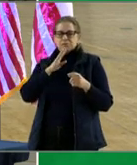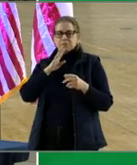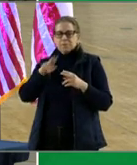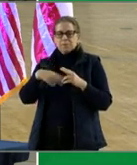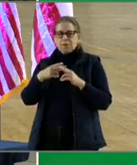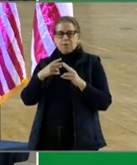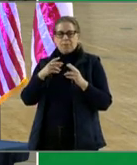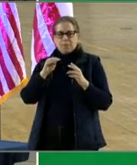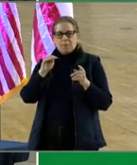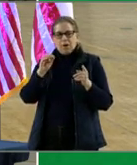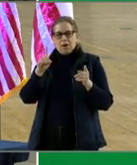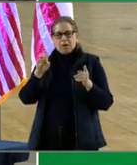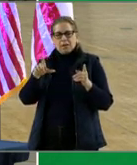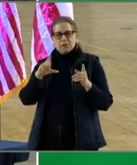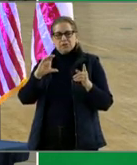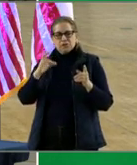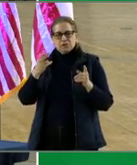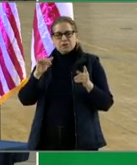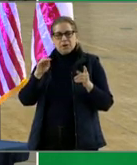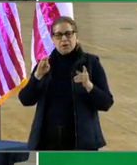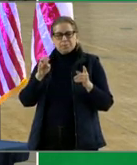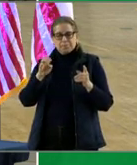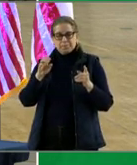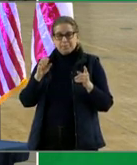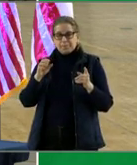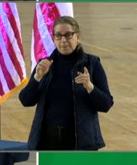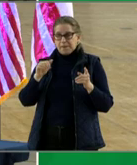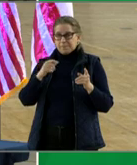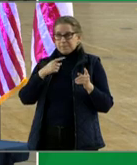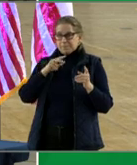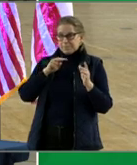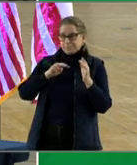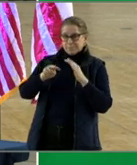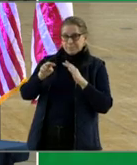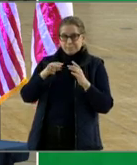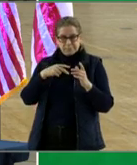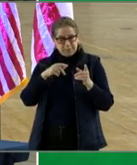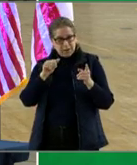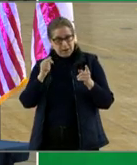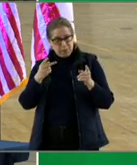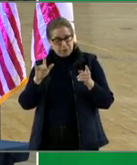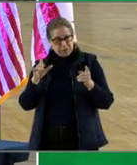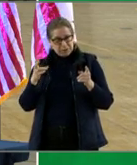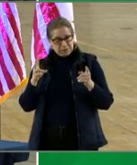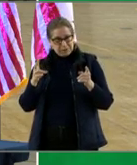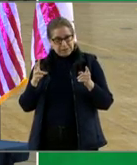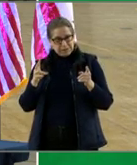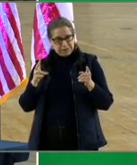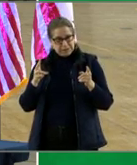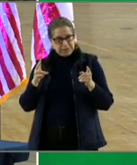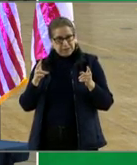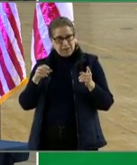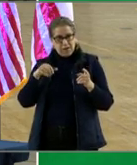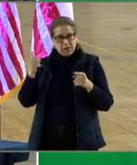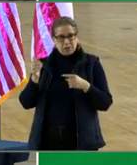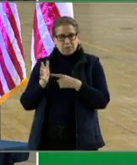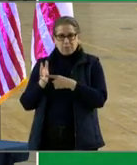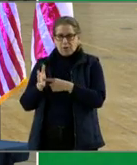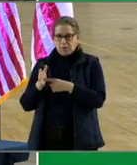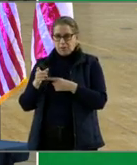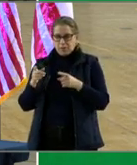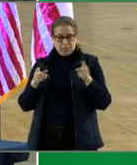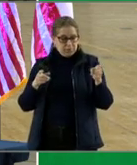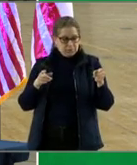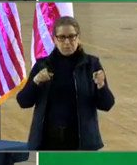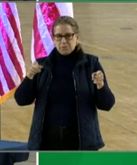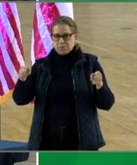surge. Help us understand the 2-month difference. Right. So the IHME model is the